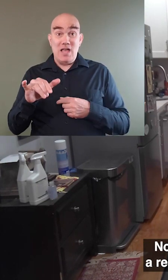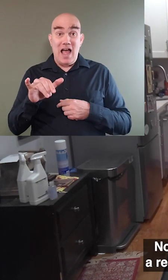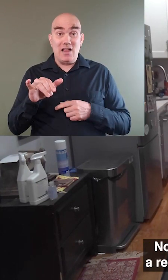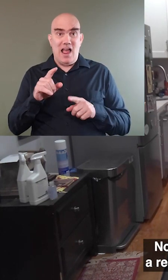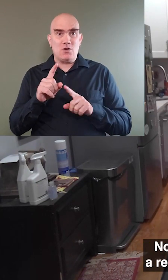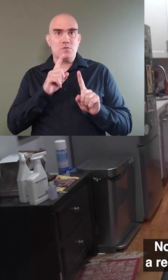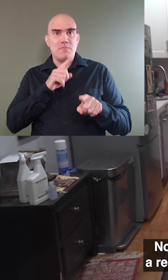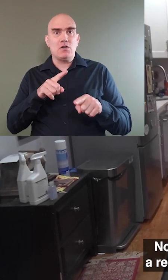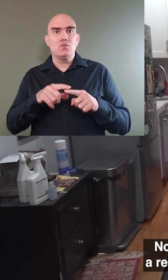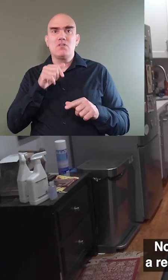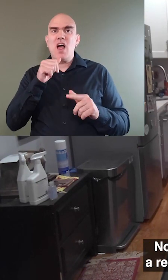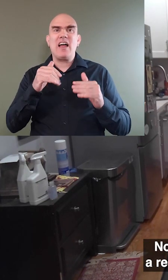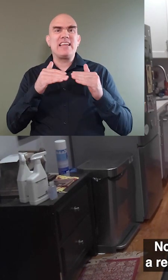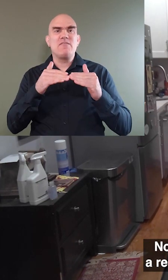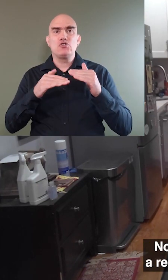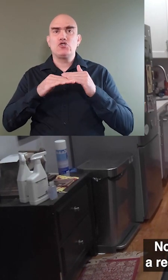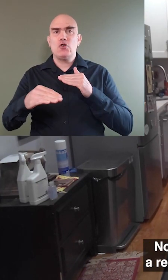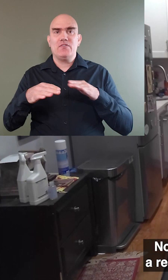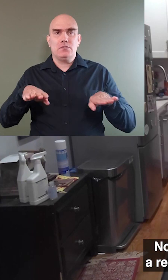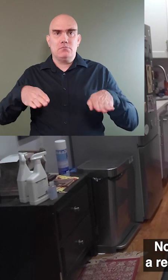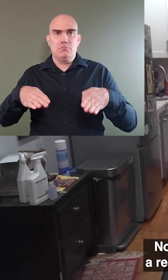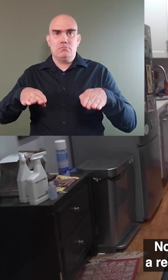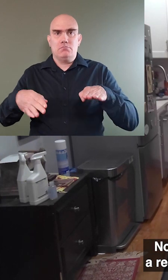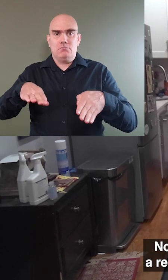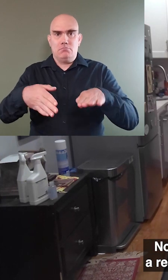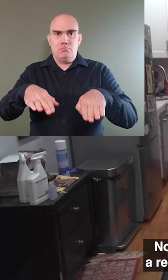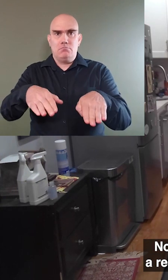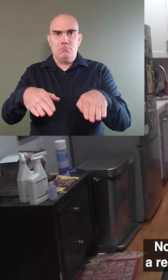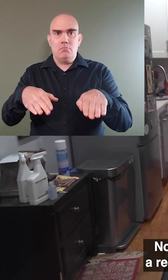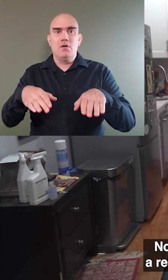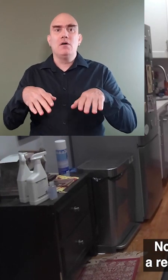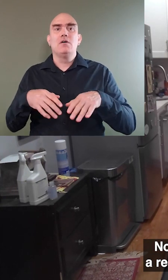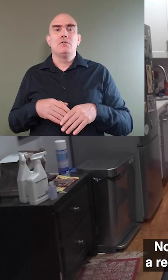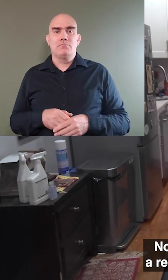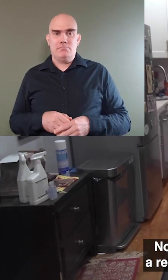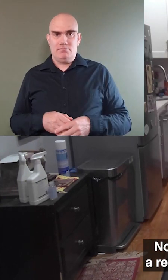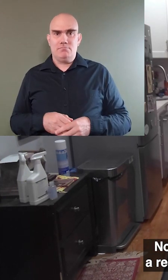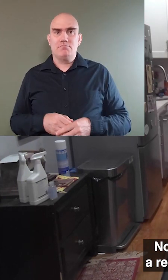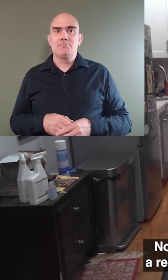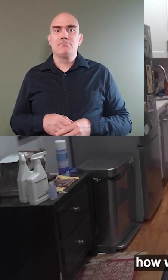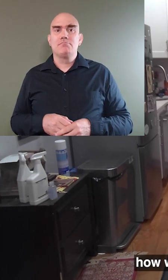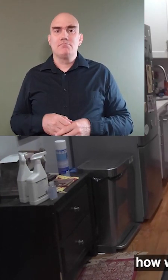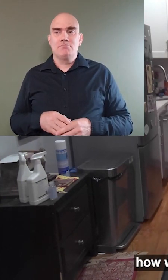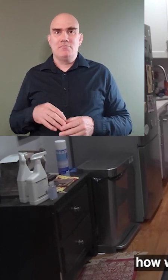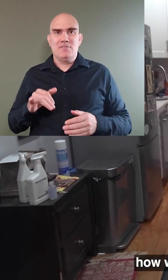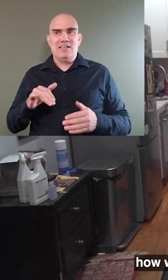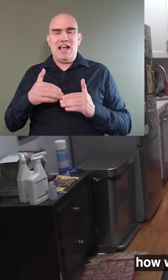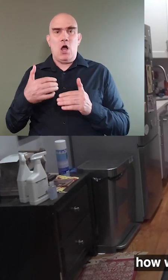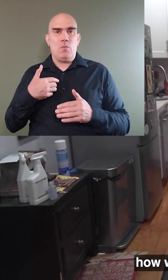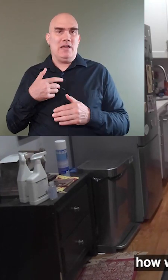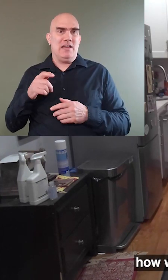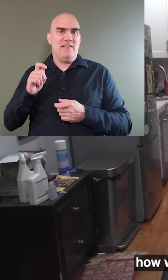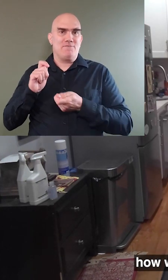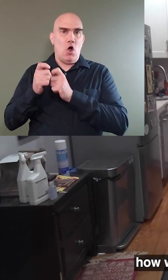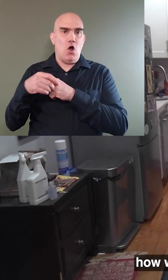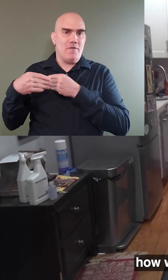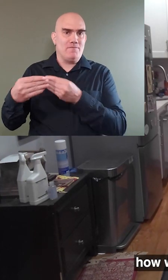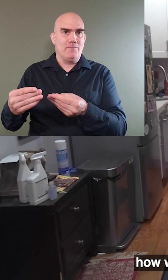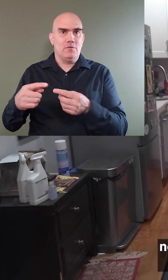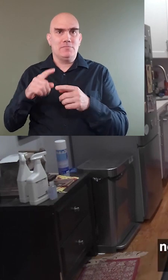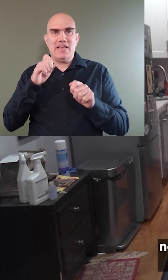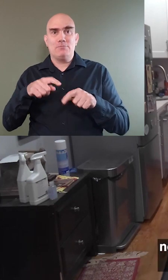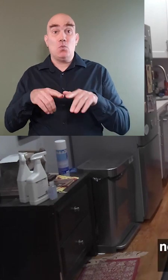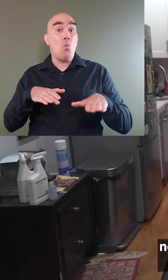being able to do that as a response to uneven surfaces, how we evolved to be able to